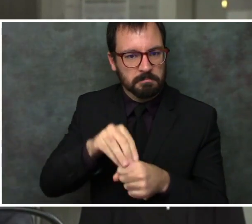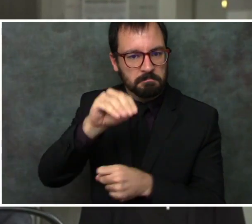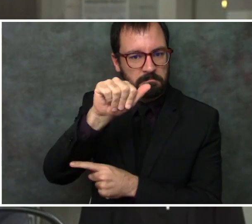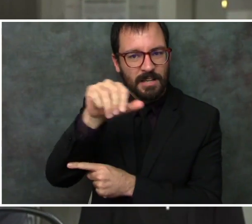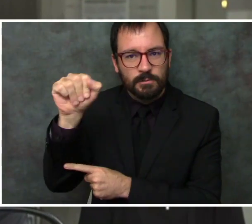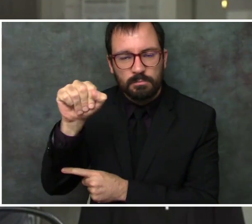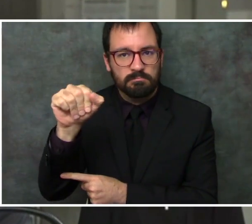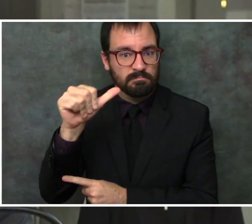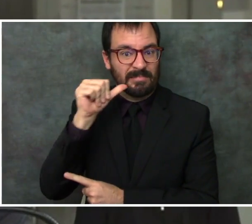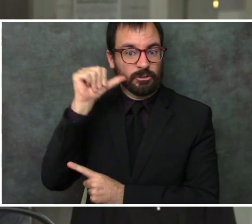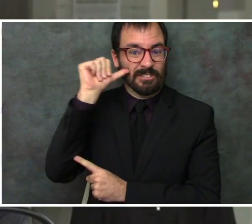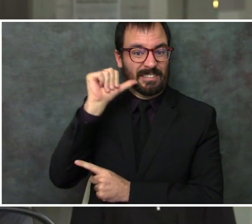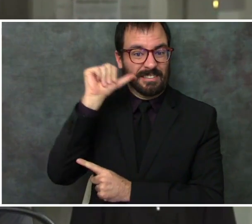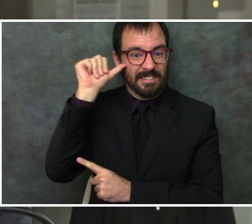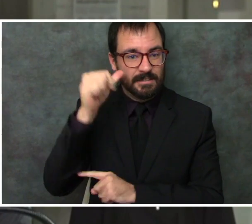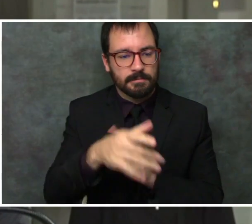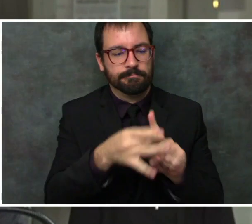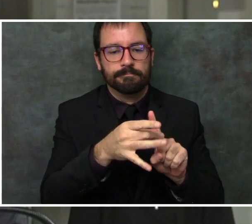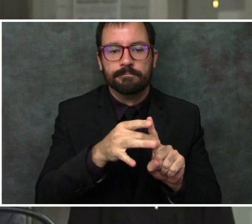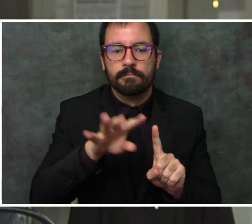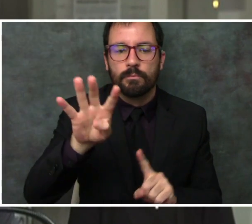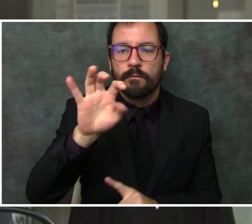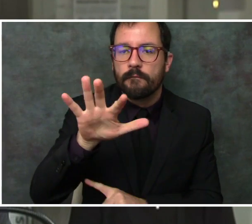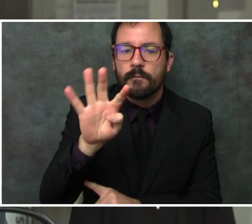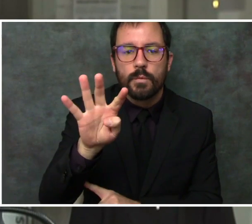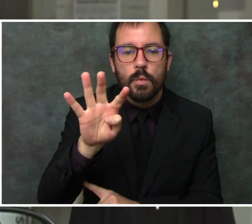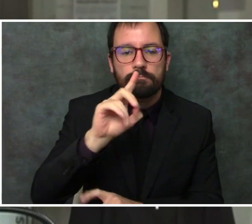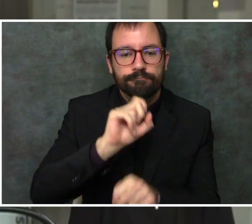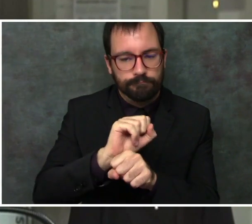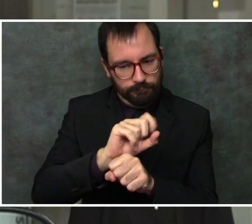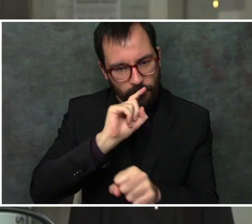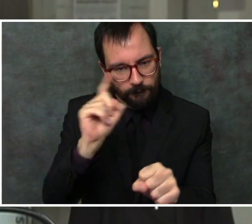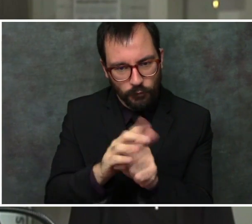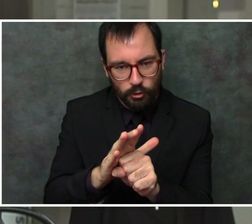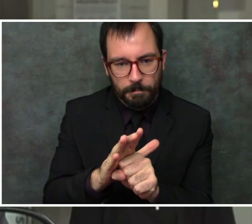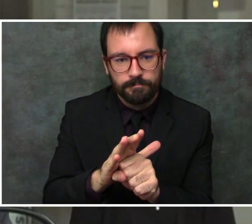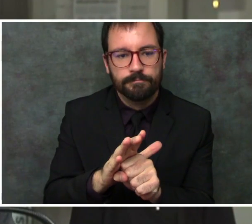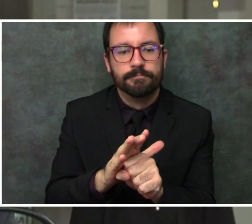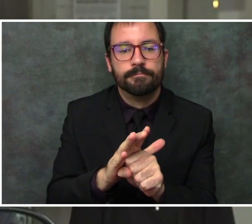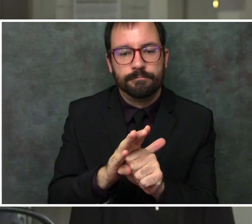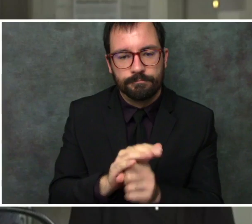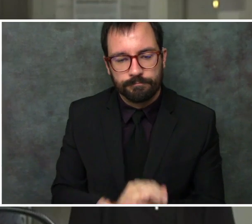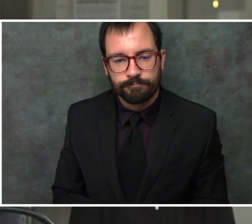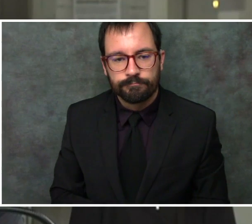Massachusetts as of yesterday: 454 confirmed cases, a total now of